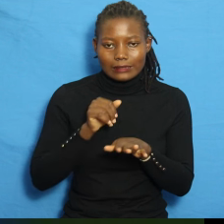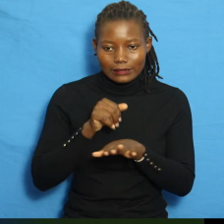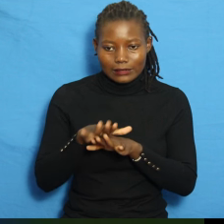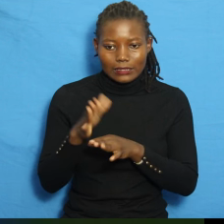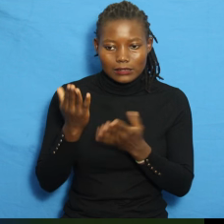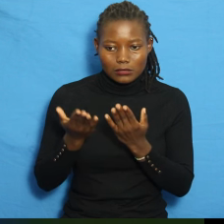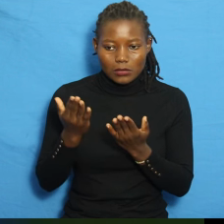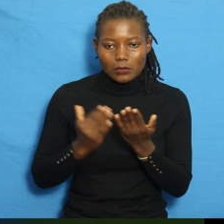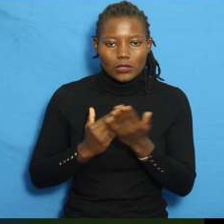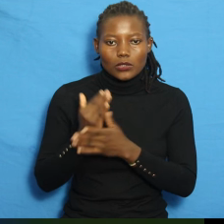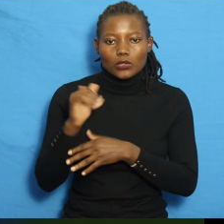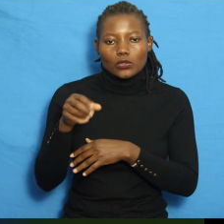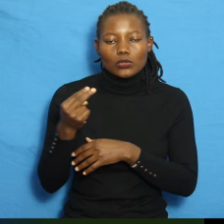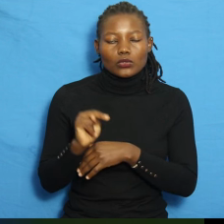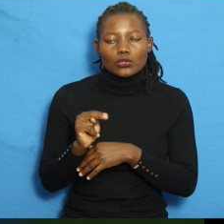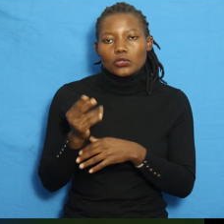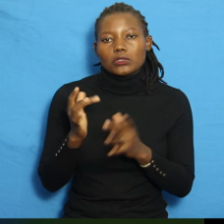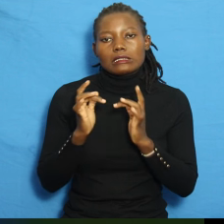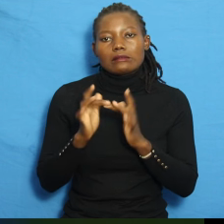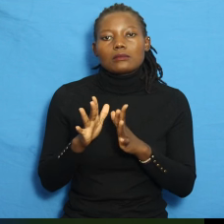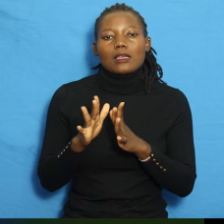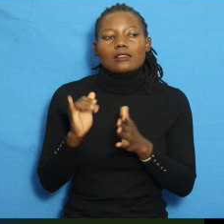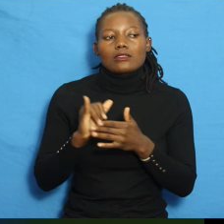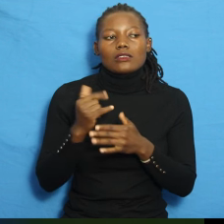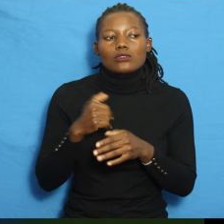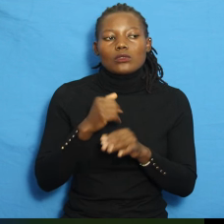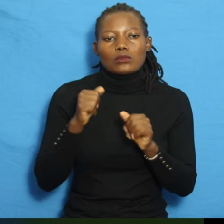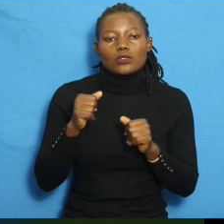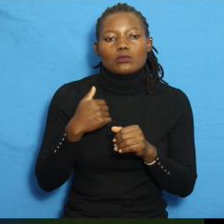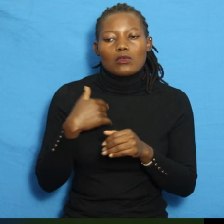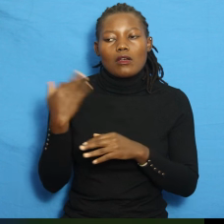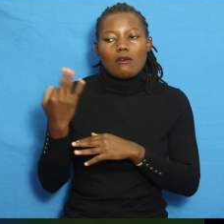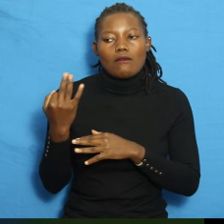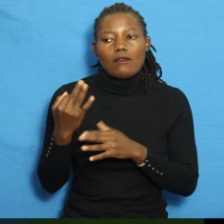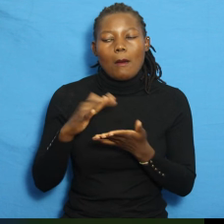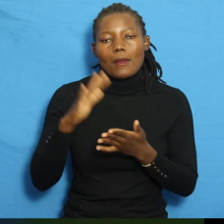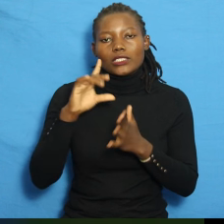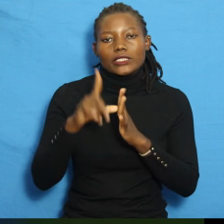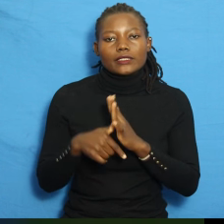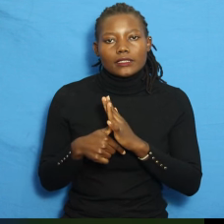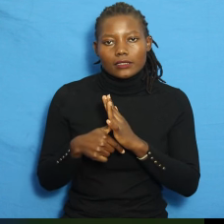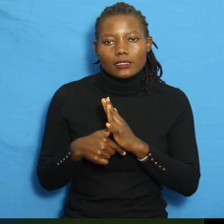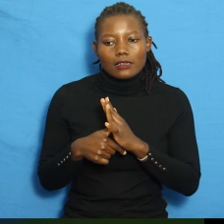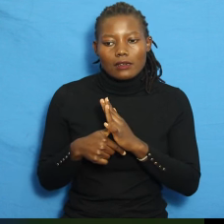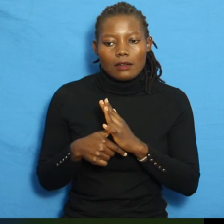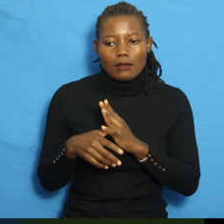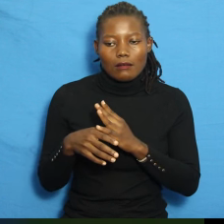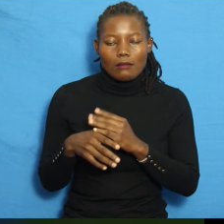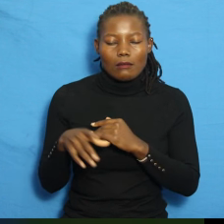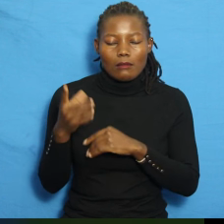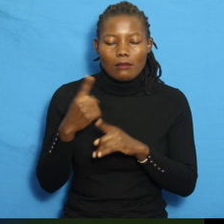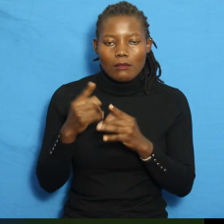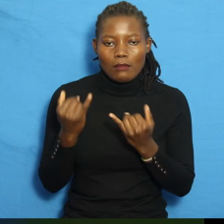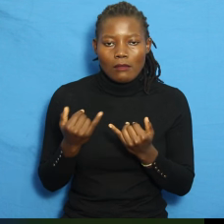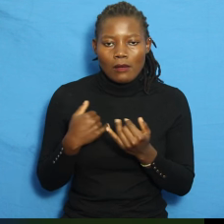maybe through John, send by email, so that we can have the presentation much later on. Otherwise, I'll just take you